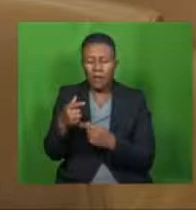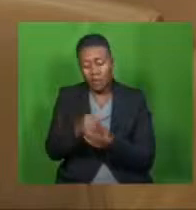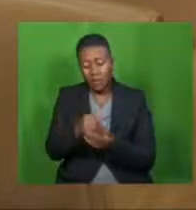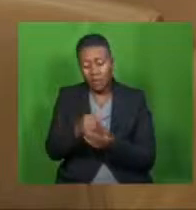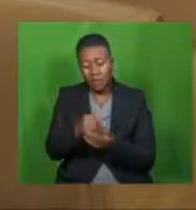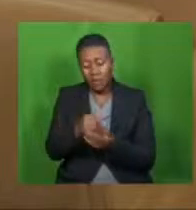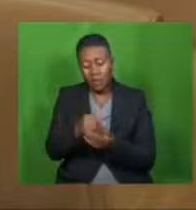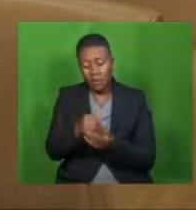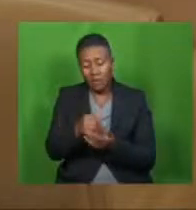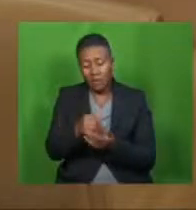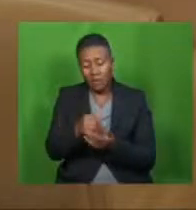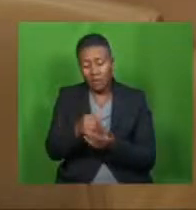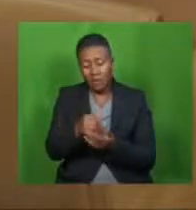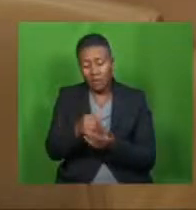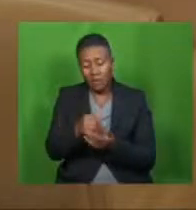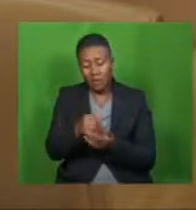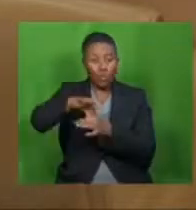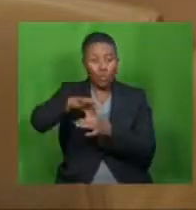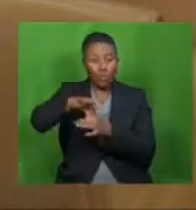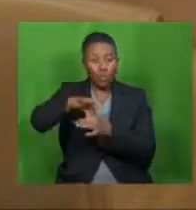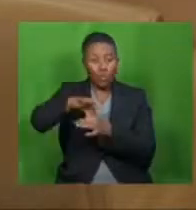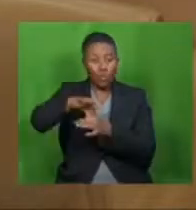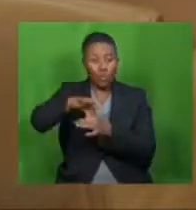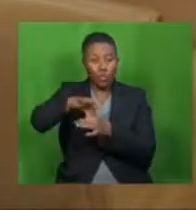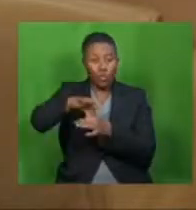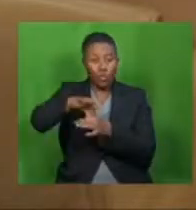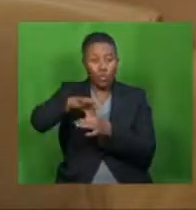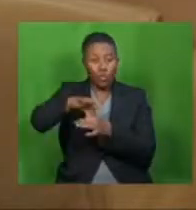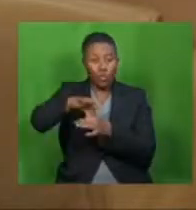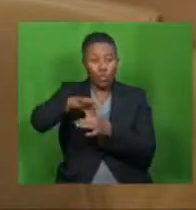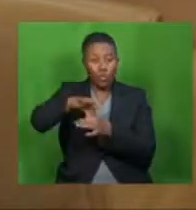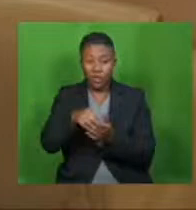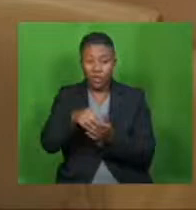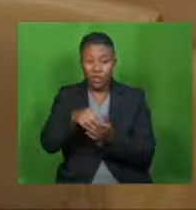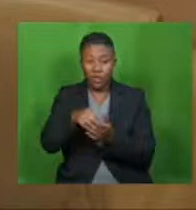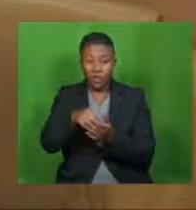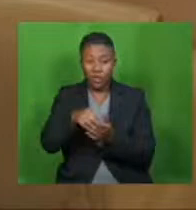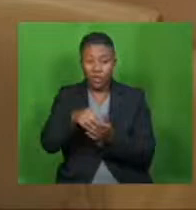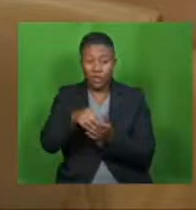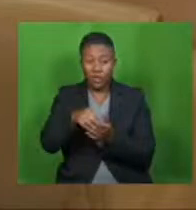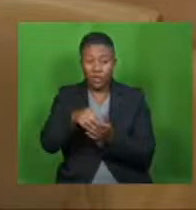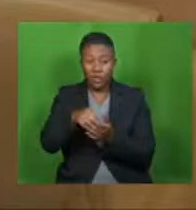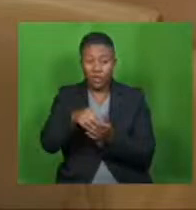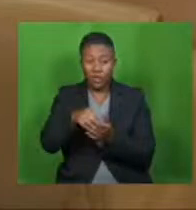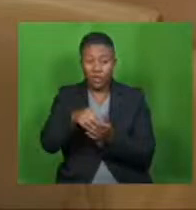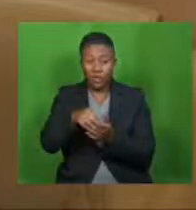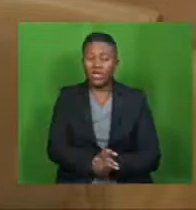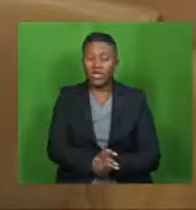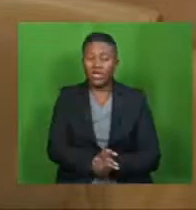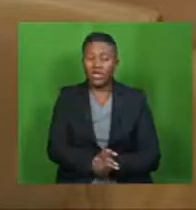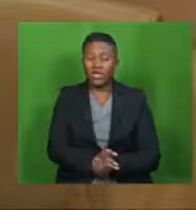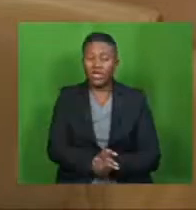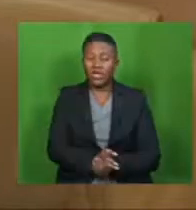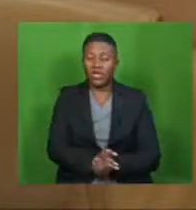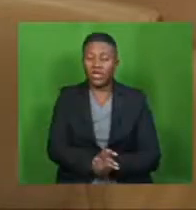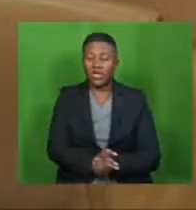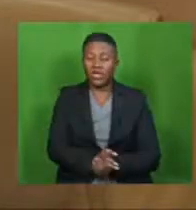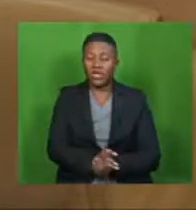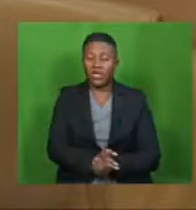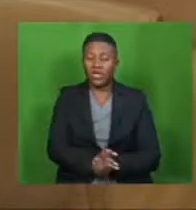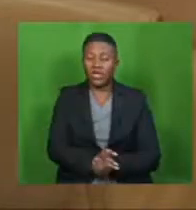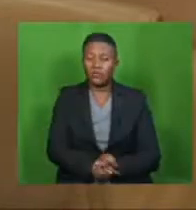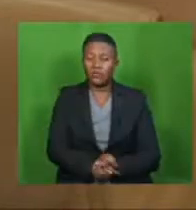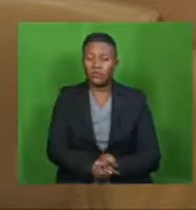planting myself this year. Apart from that, they provide economic trees, and I've